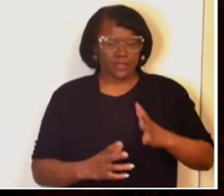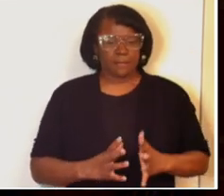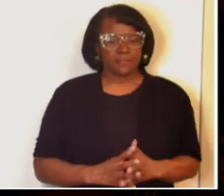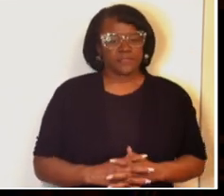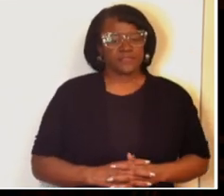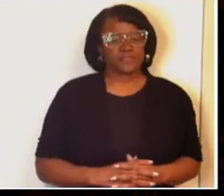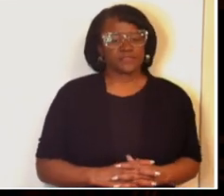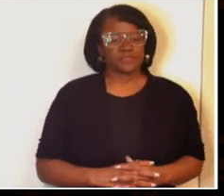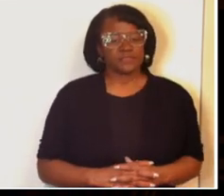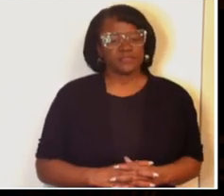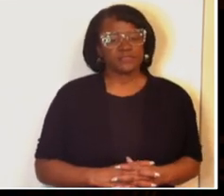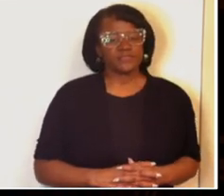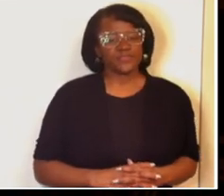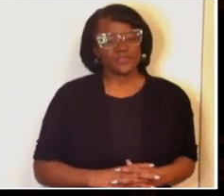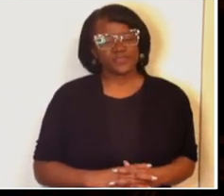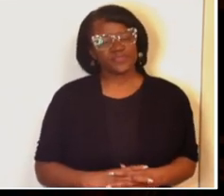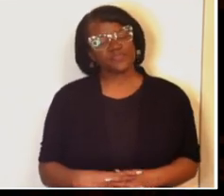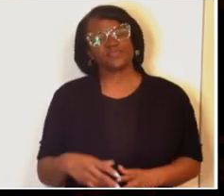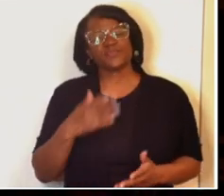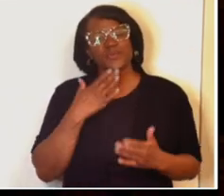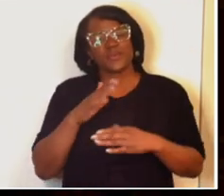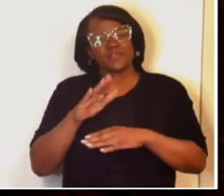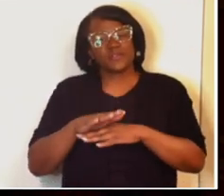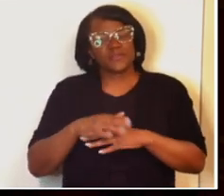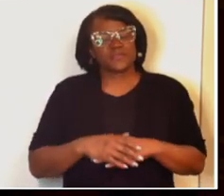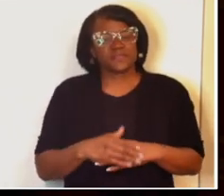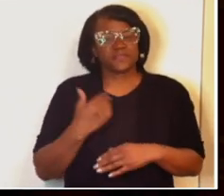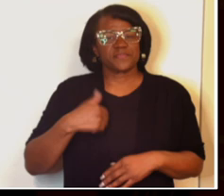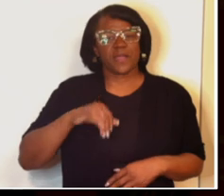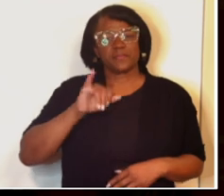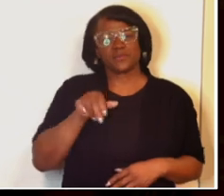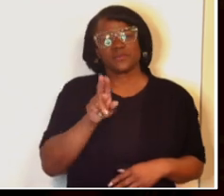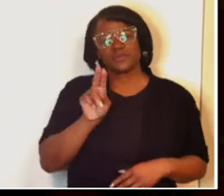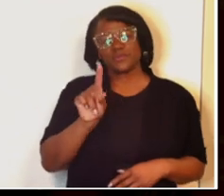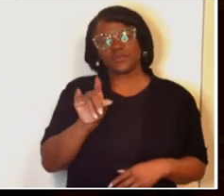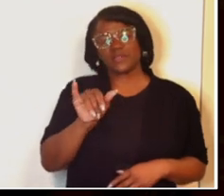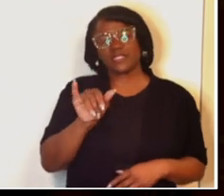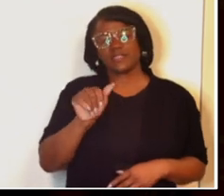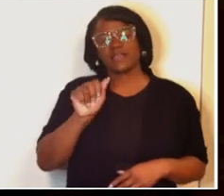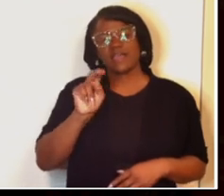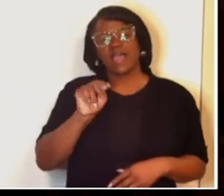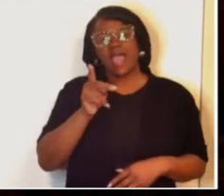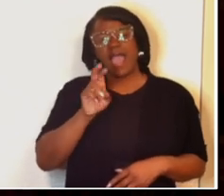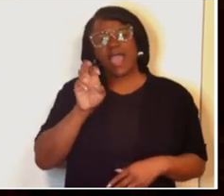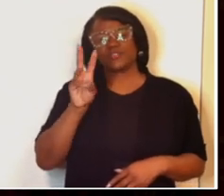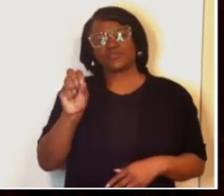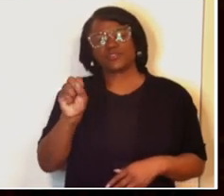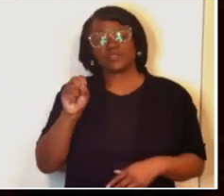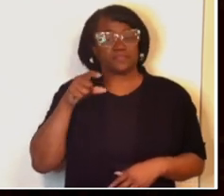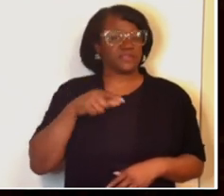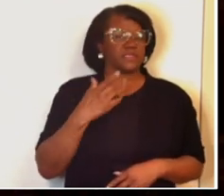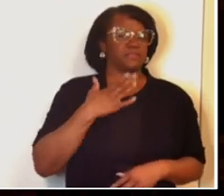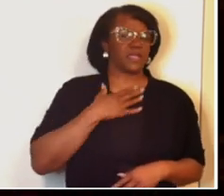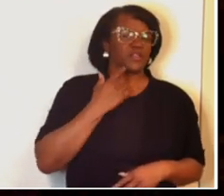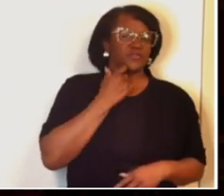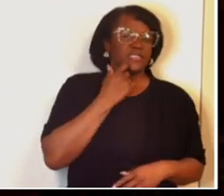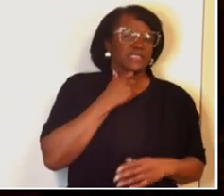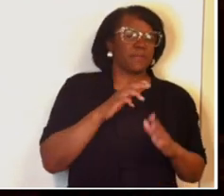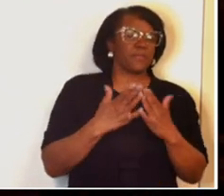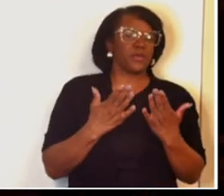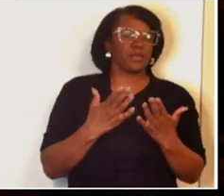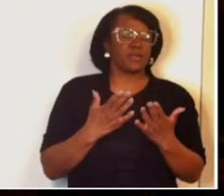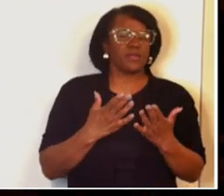Good afternoon. I'm Judy Andrews. I'll be reading from my latest book, The Gathering of Gemstones, a